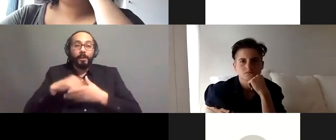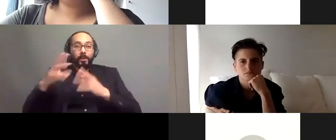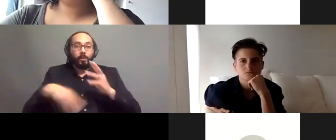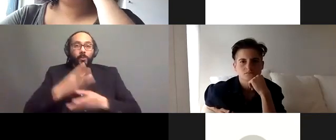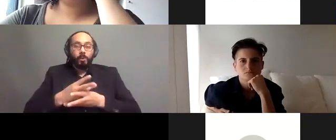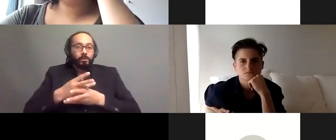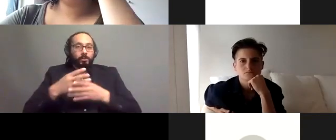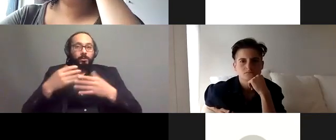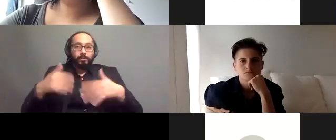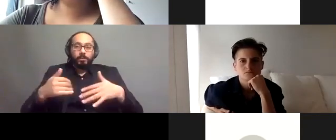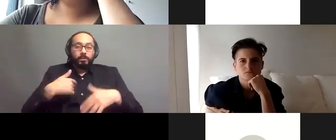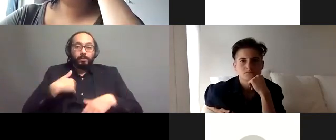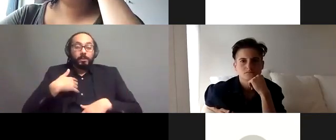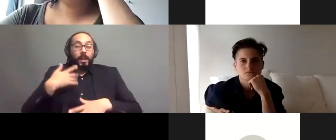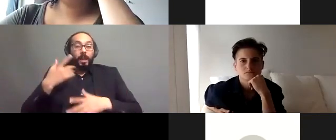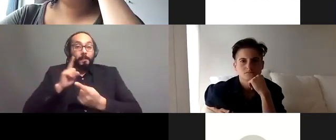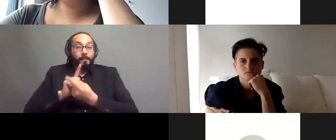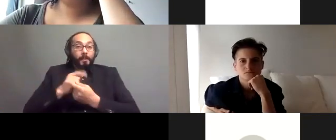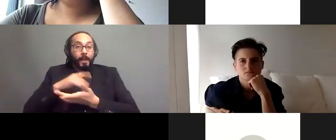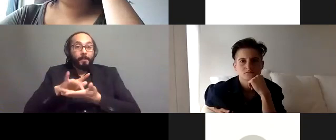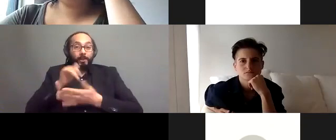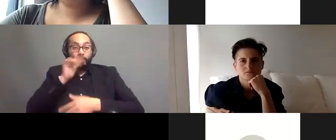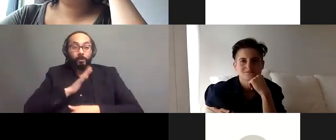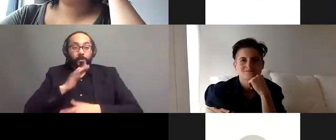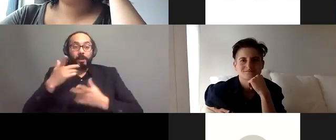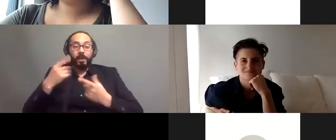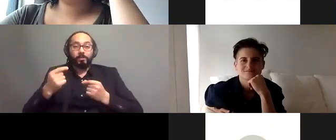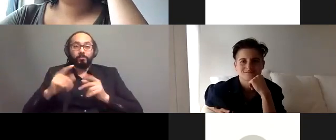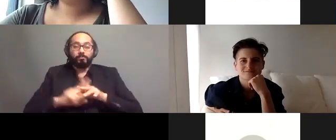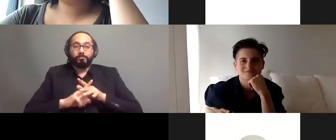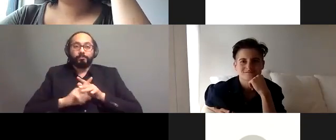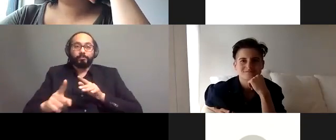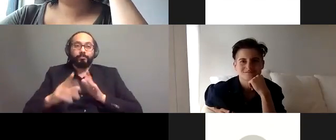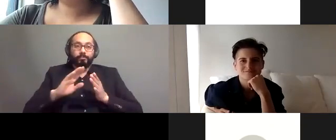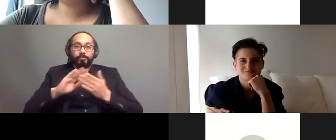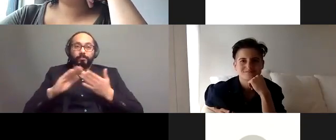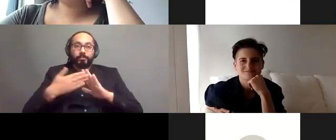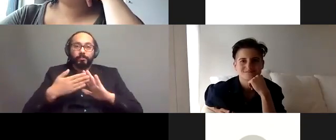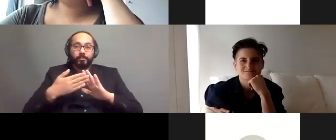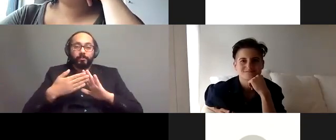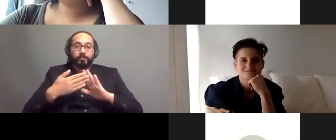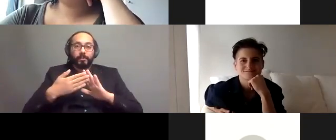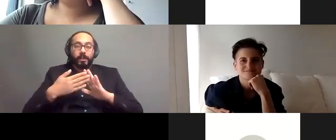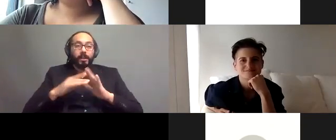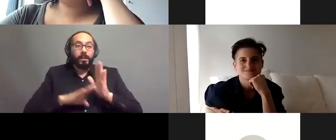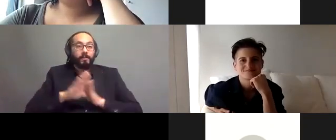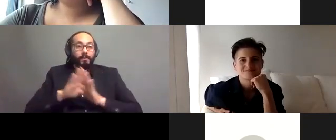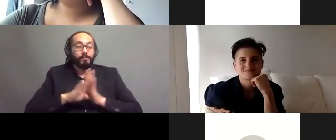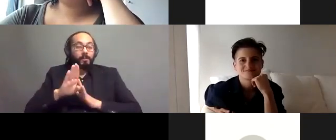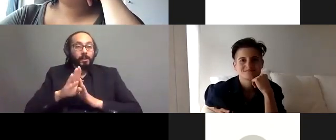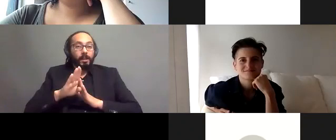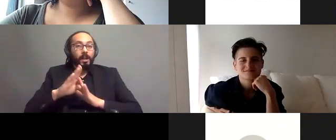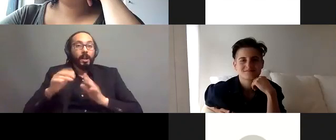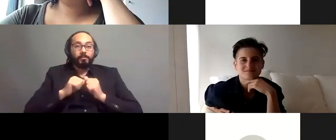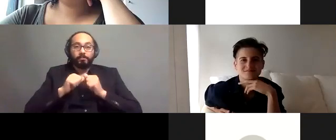my medicine woman, I ran away from the city for 12 weeks and built a fully impermanent sustainable community on a piece of sacred land up north.